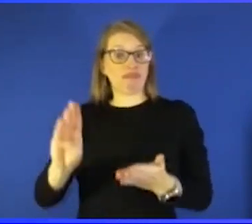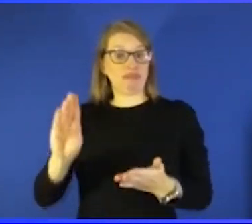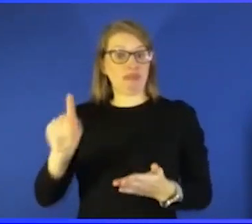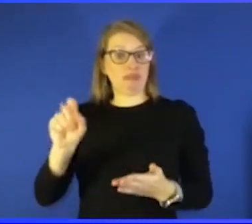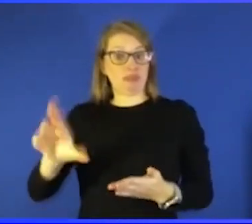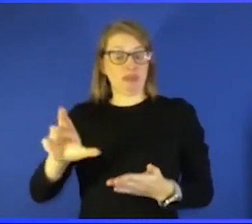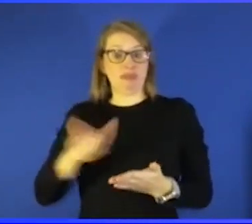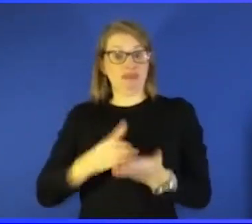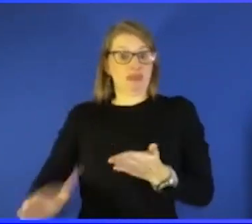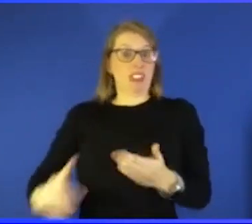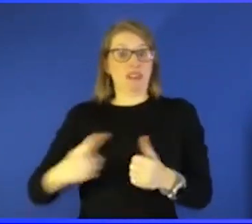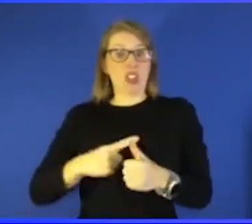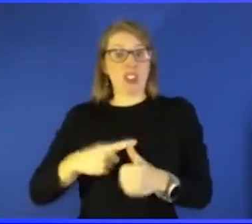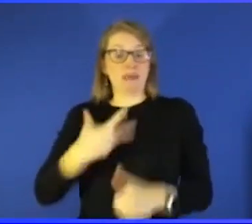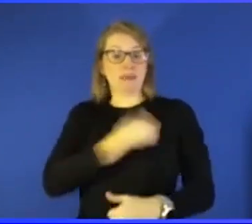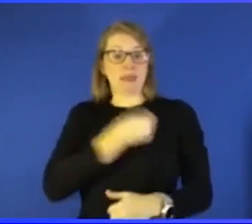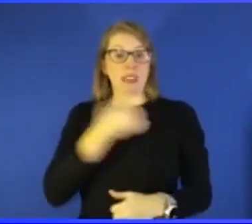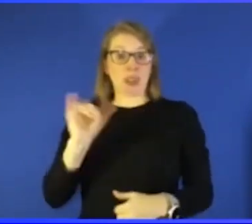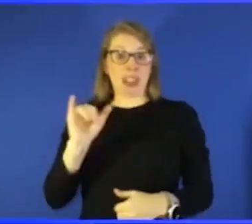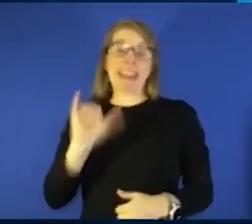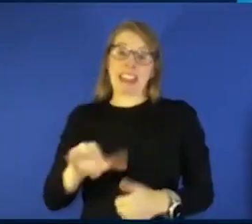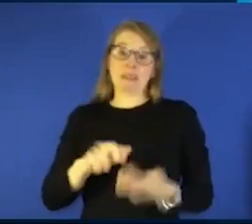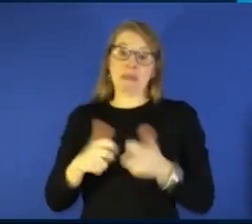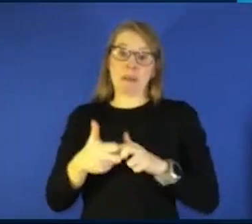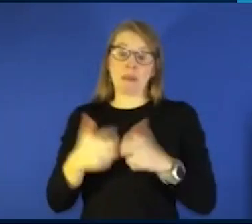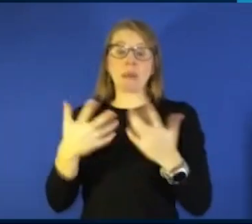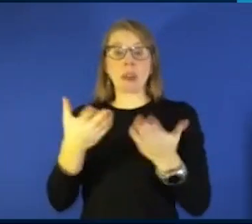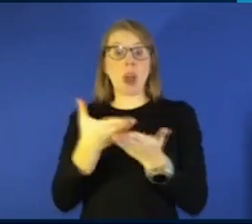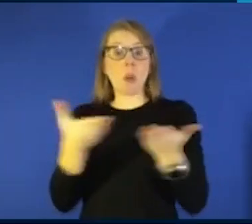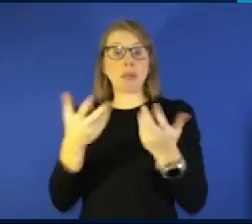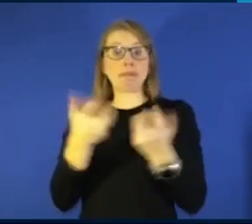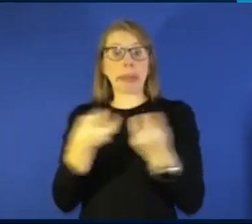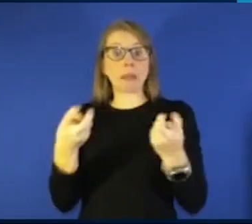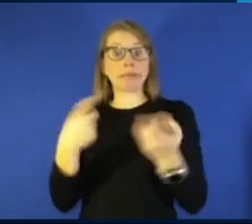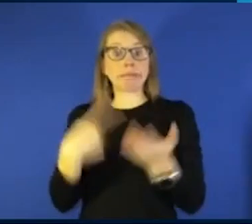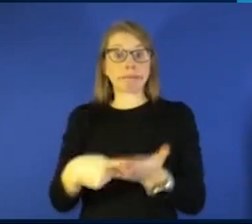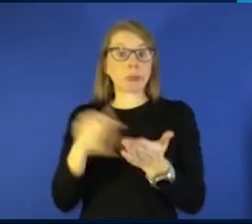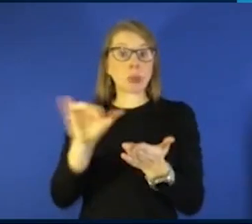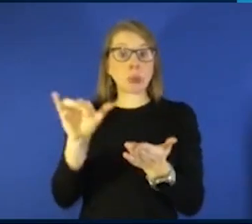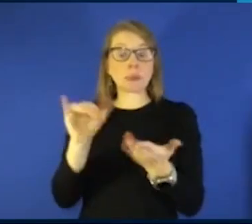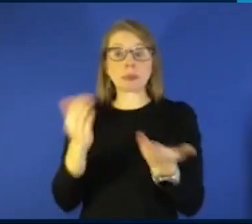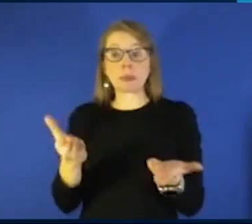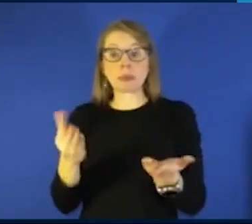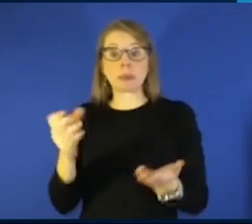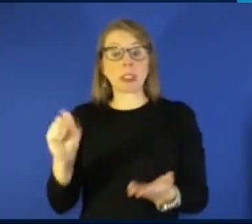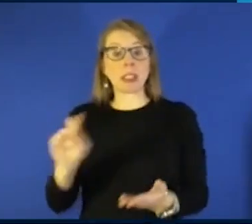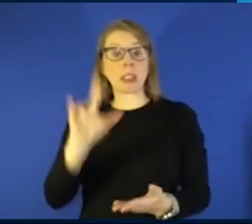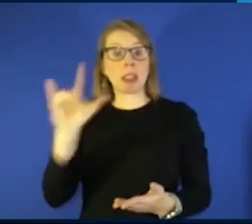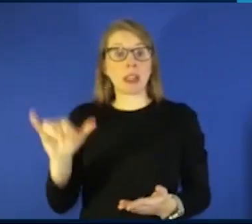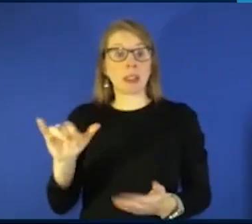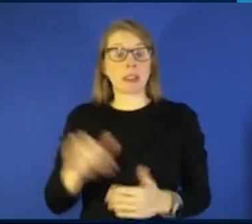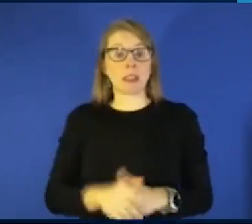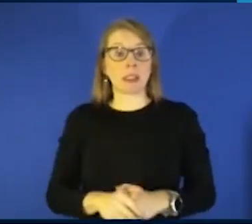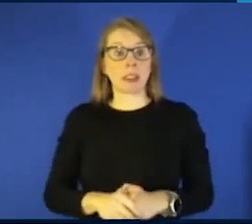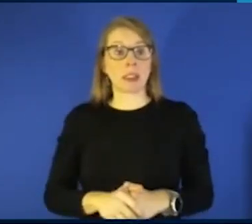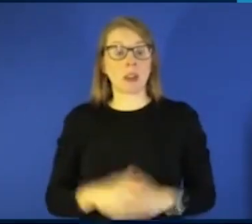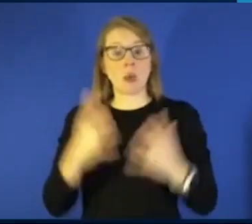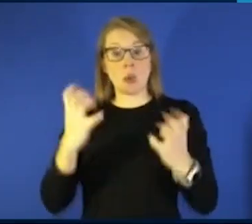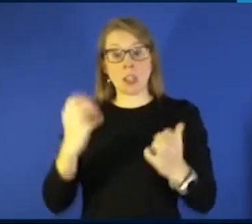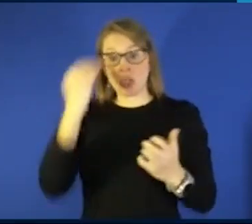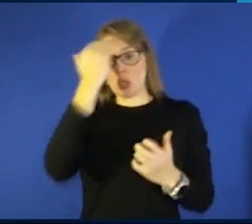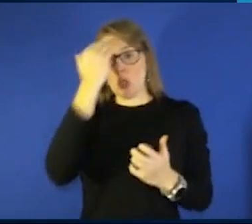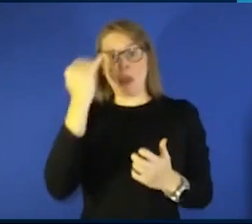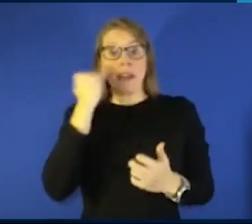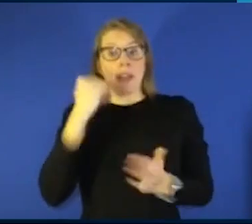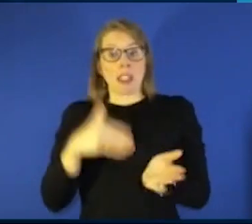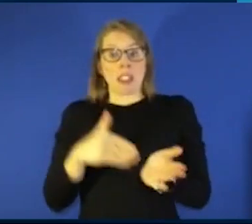And so that's a problem, and I would certainly want our guests to weigh in on that as well. Sally Jercha would like to know if the doctors